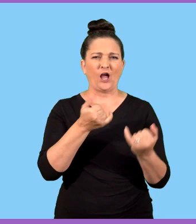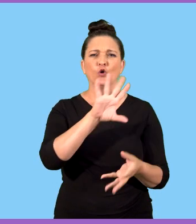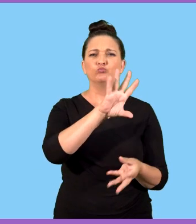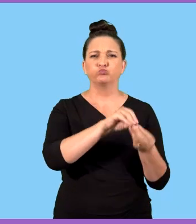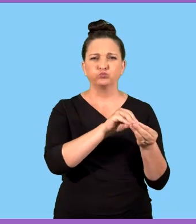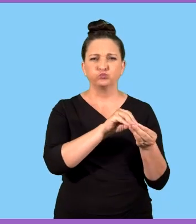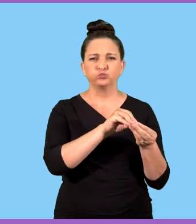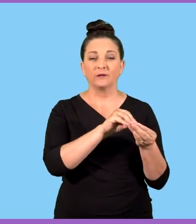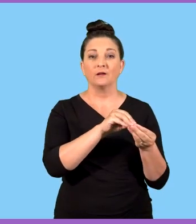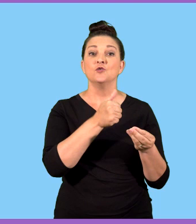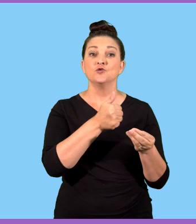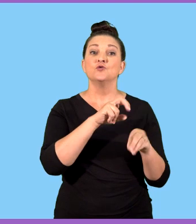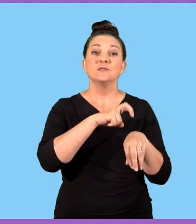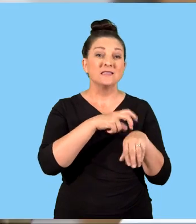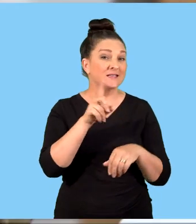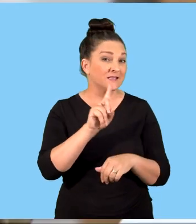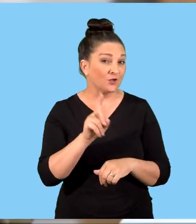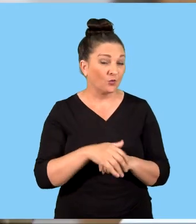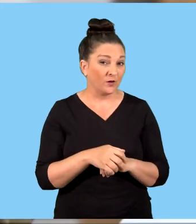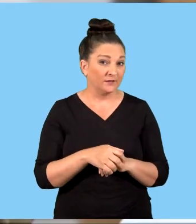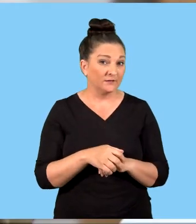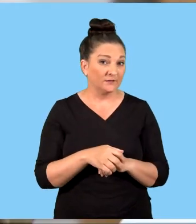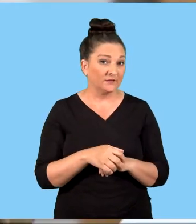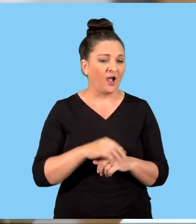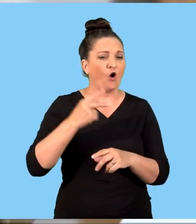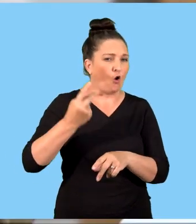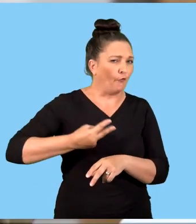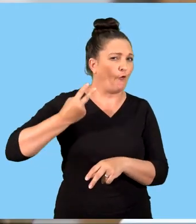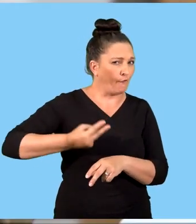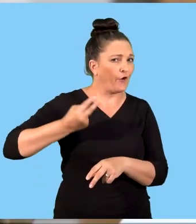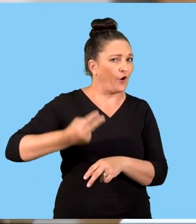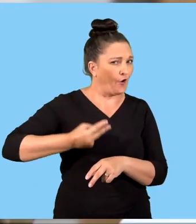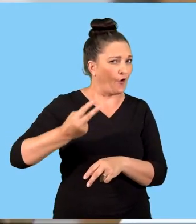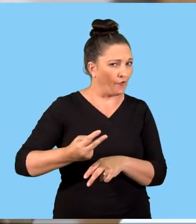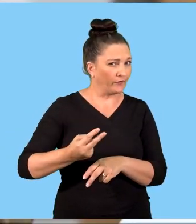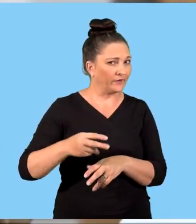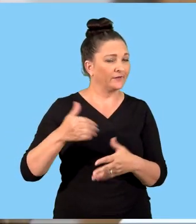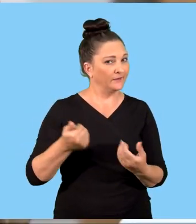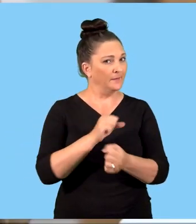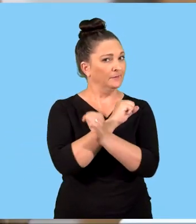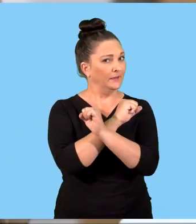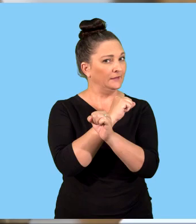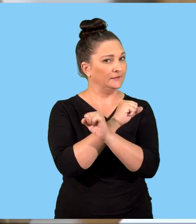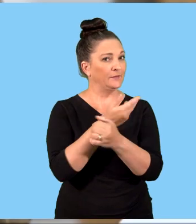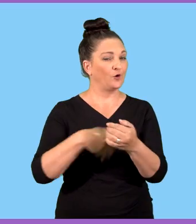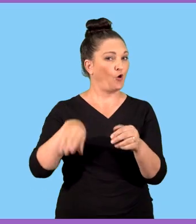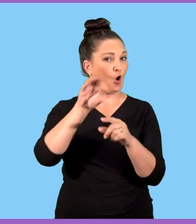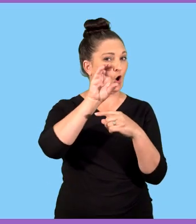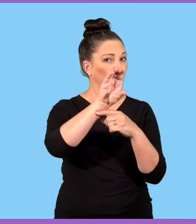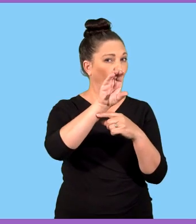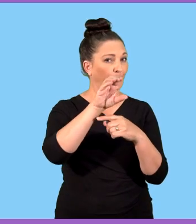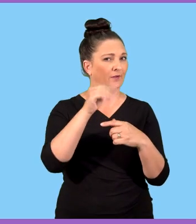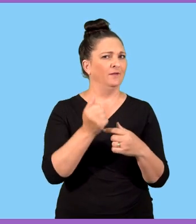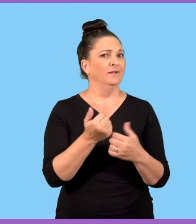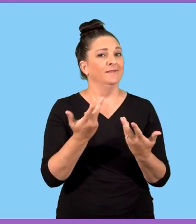actual totals of all of this, you have to take the frequency and you have to multiply it by what's above it. In this